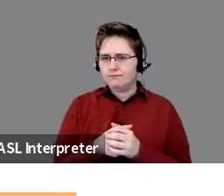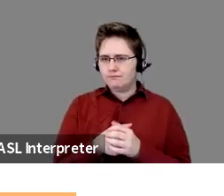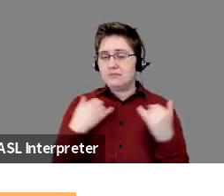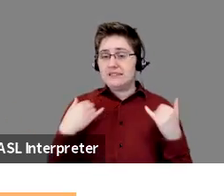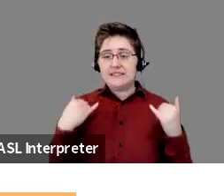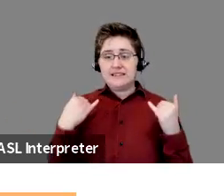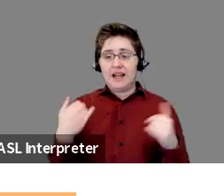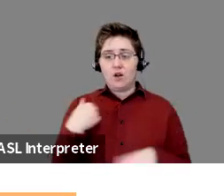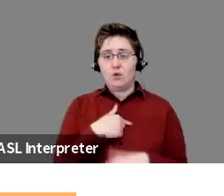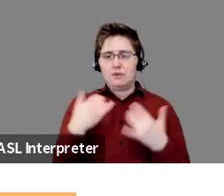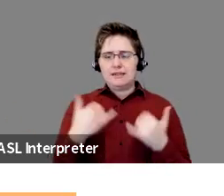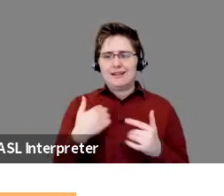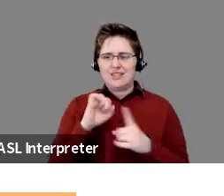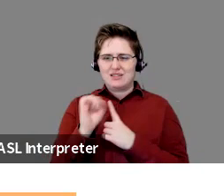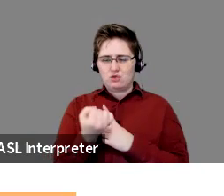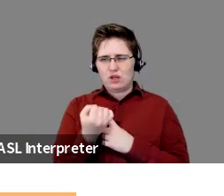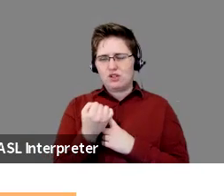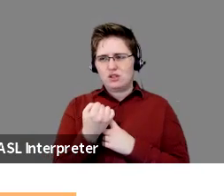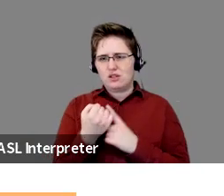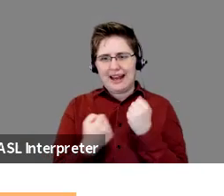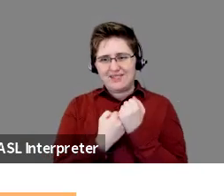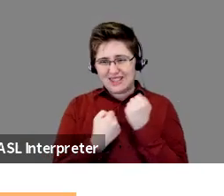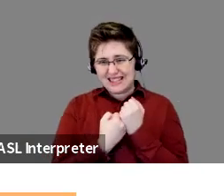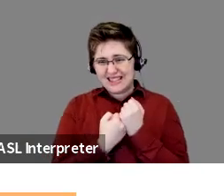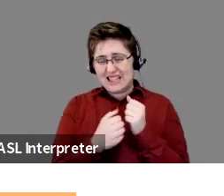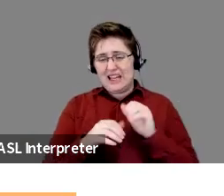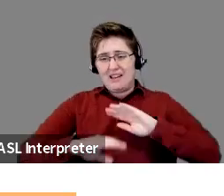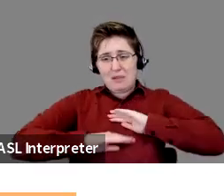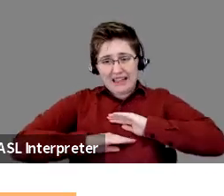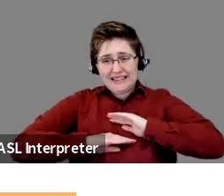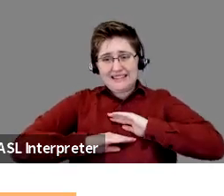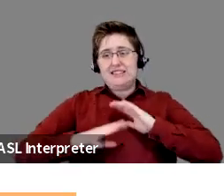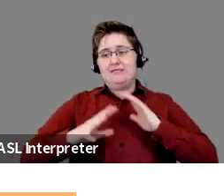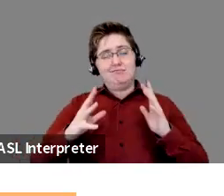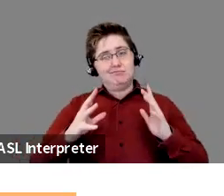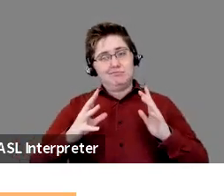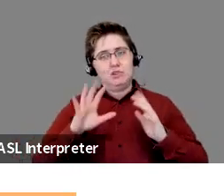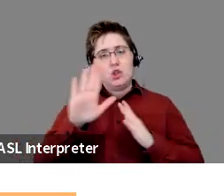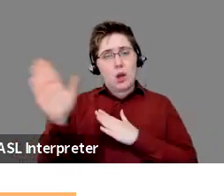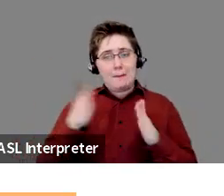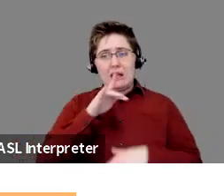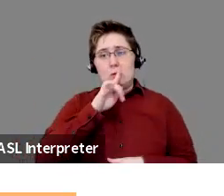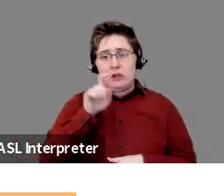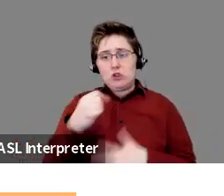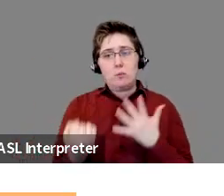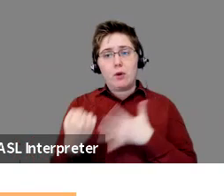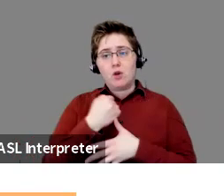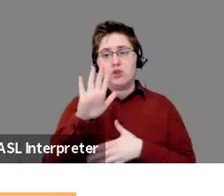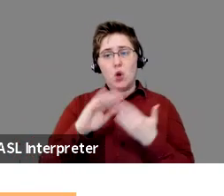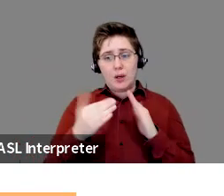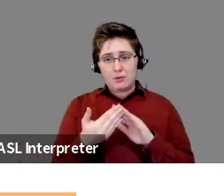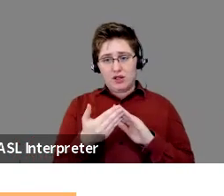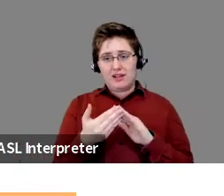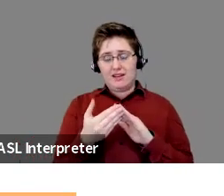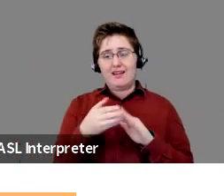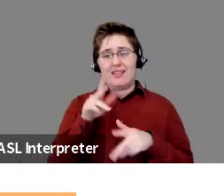right now we are still in a situation, advocacy-wise, compliance-wise, where your plan should really prioritize your community